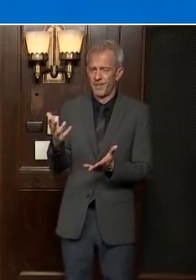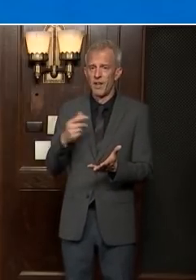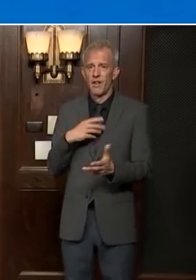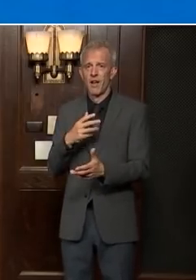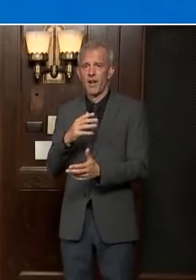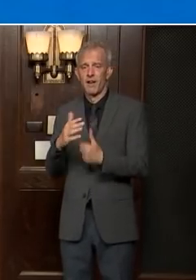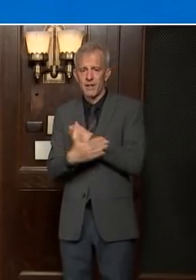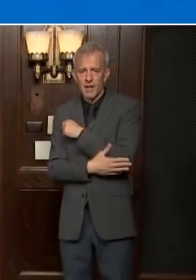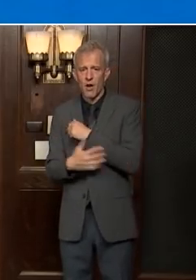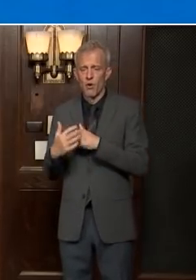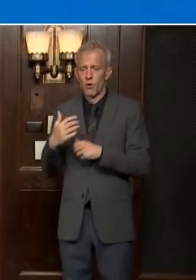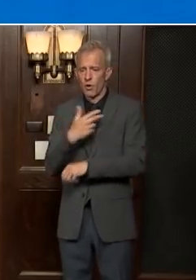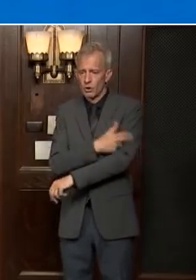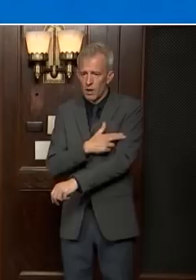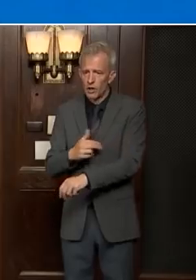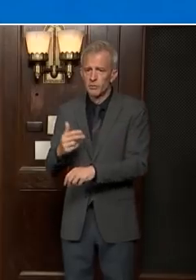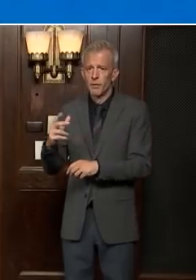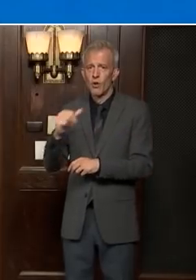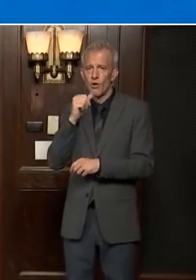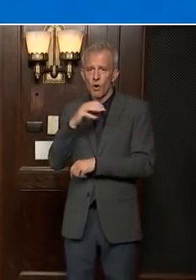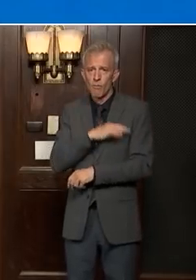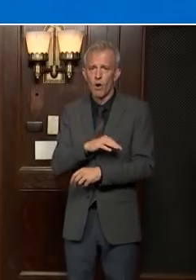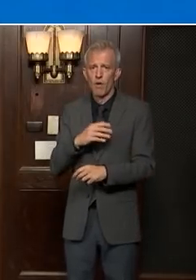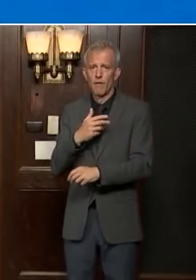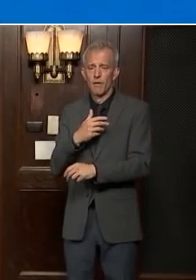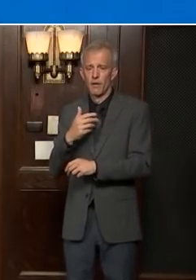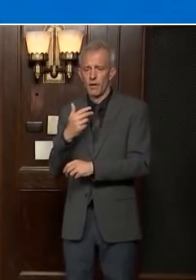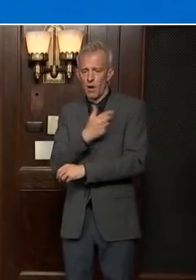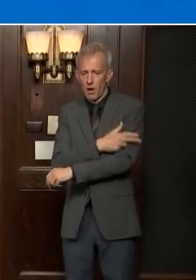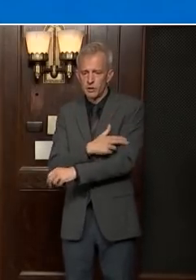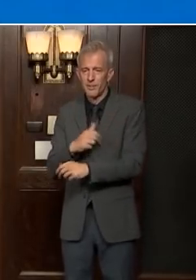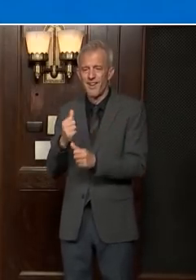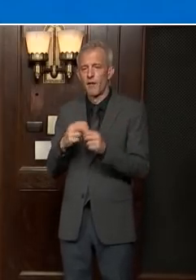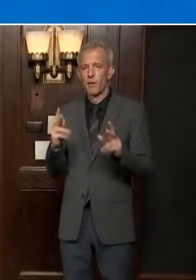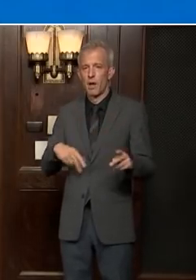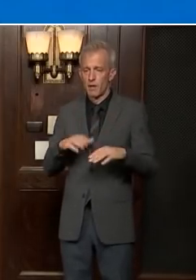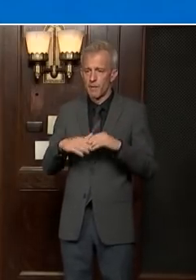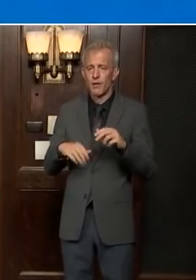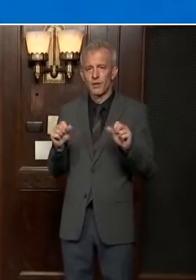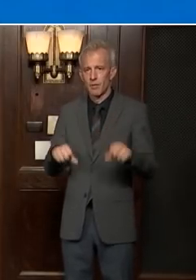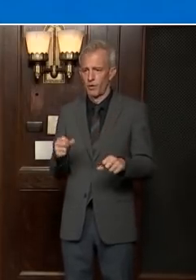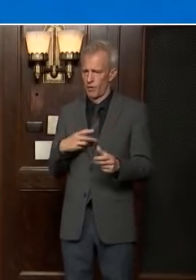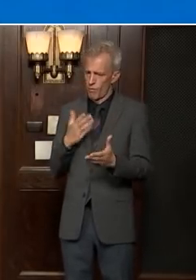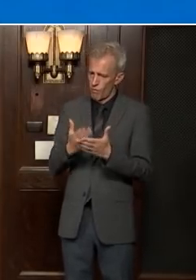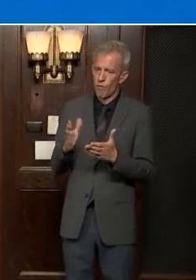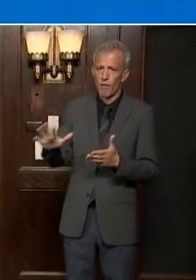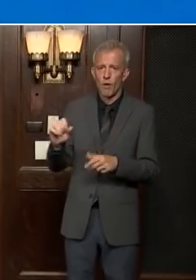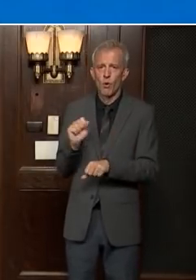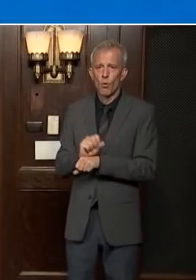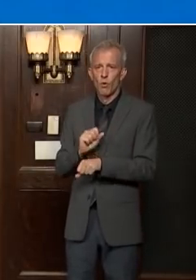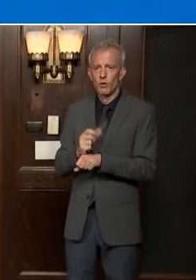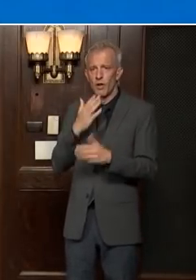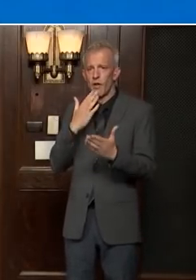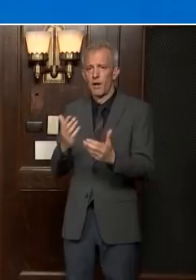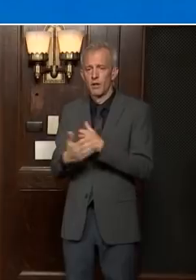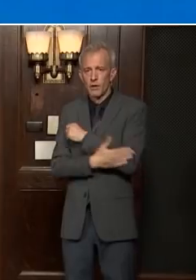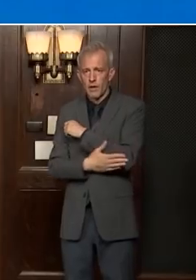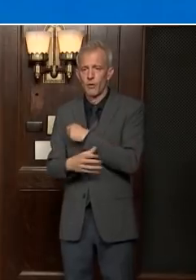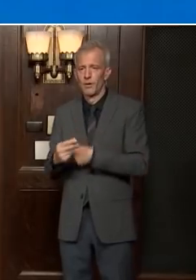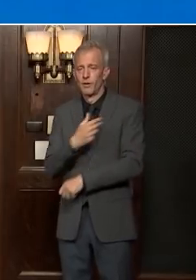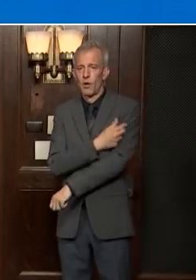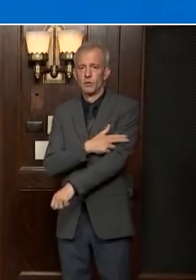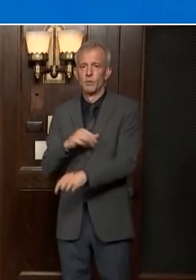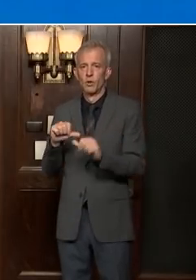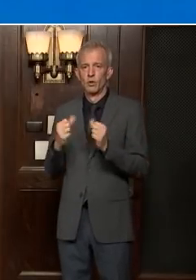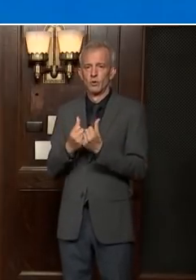in nonprofit and private hospitals, everybody who is building that capacity. And I want to thank the county and our hospital association for the work that they are